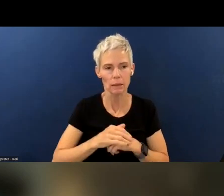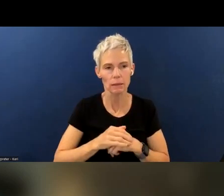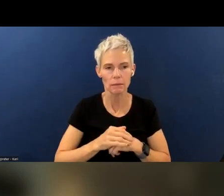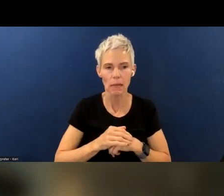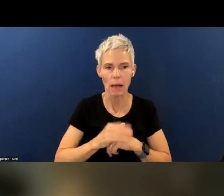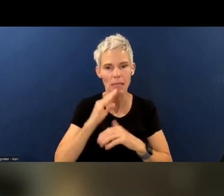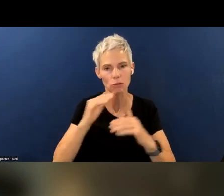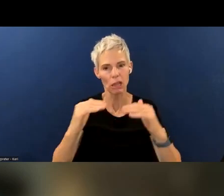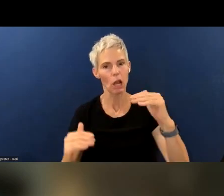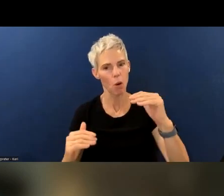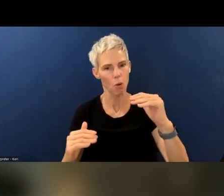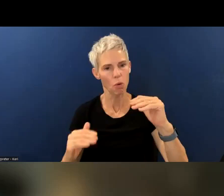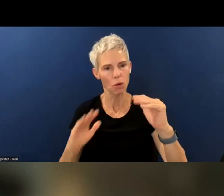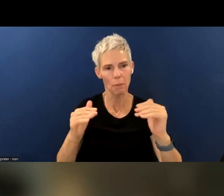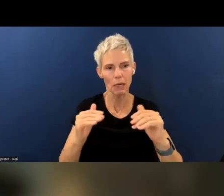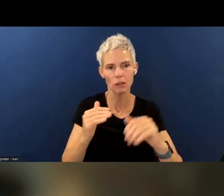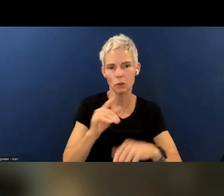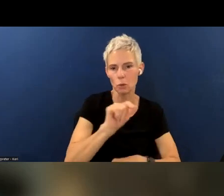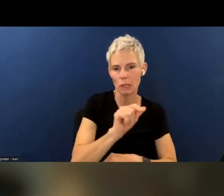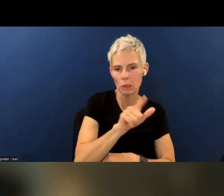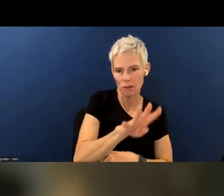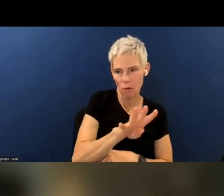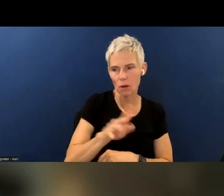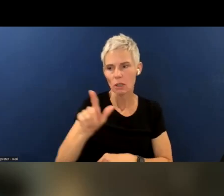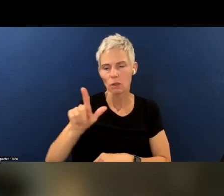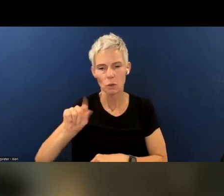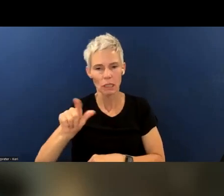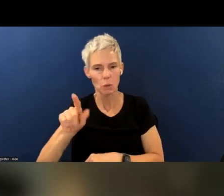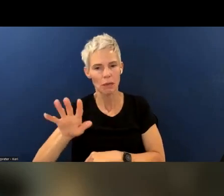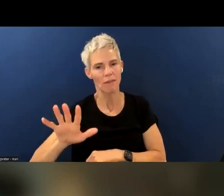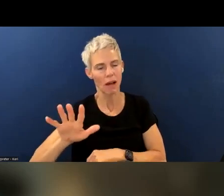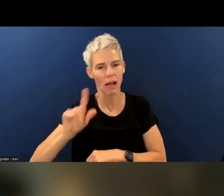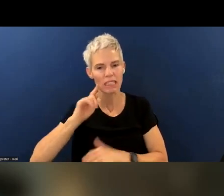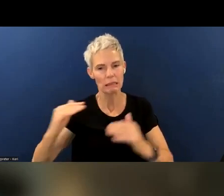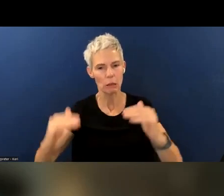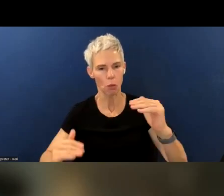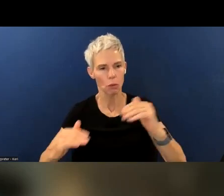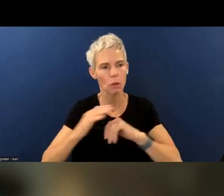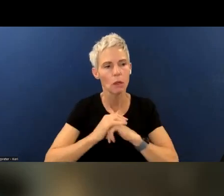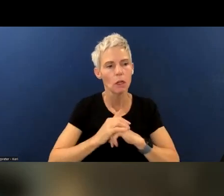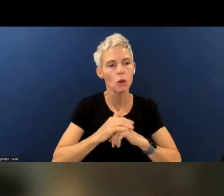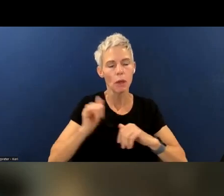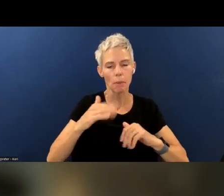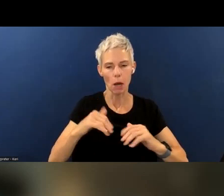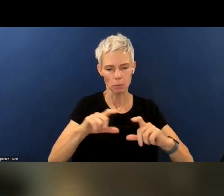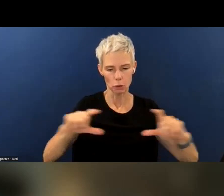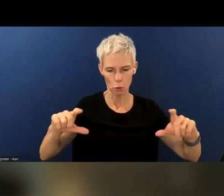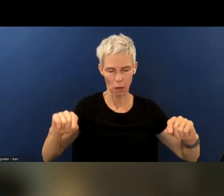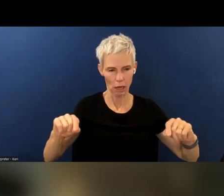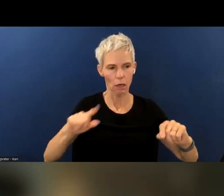a bit lower. Just setting a little bit of context here, kind of at the bottom square, is looking back at the